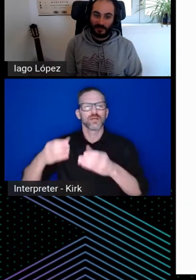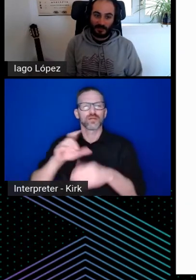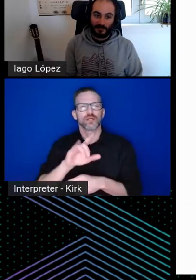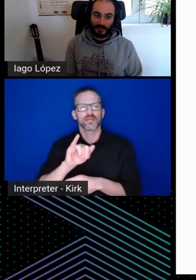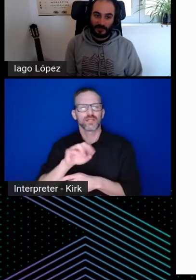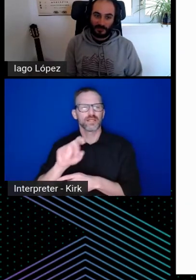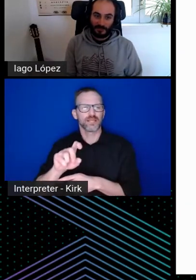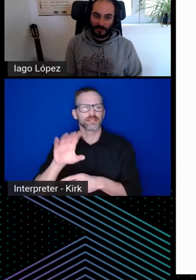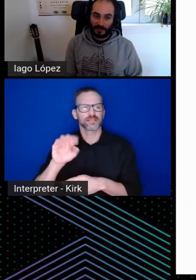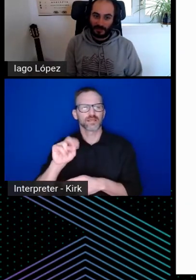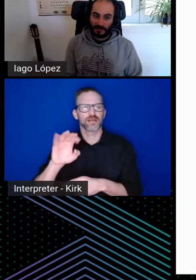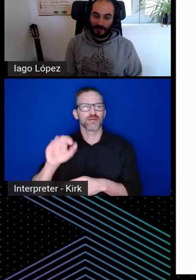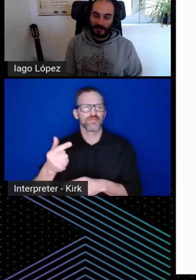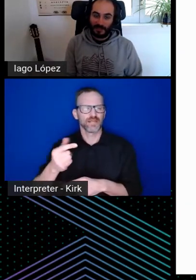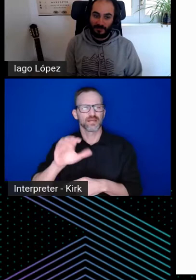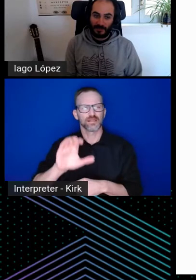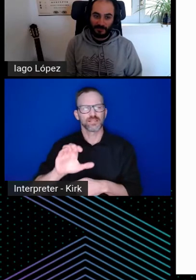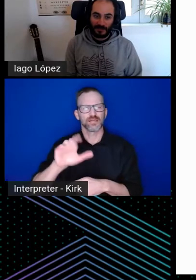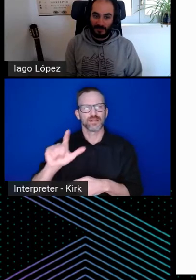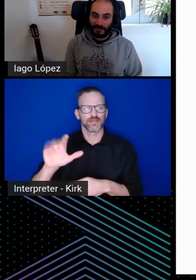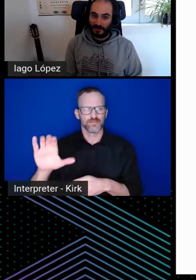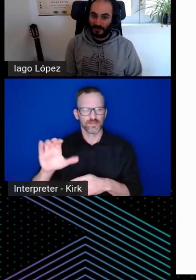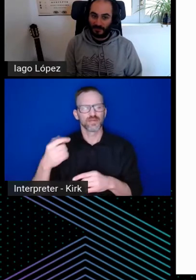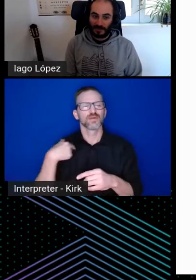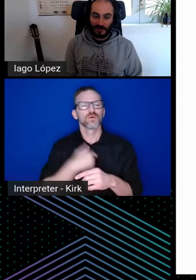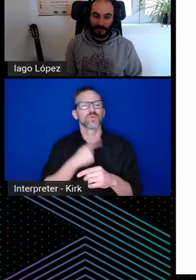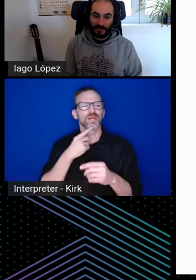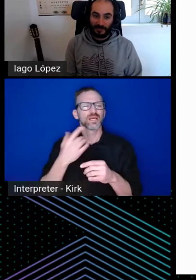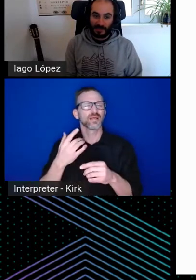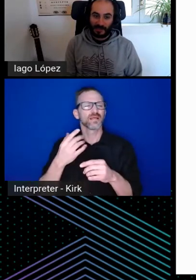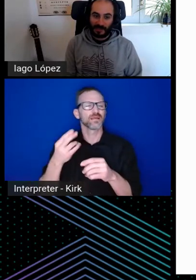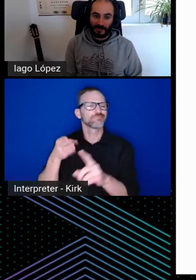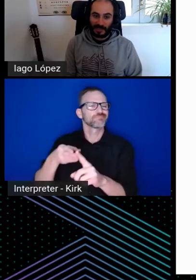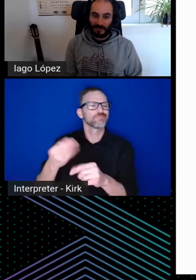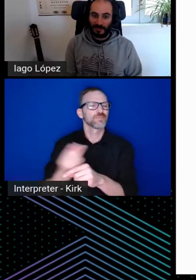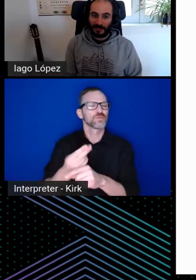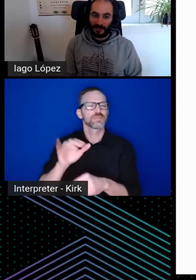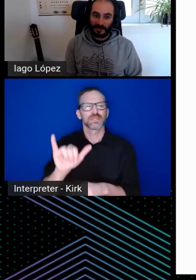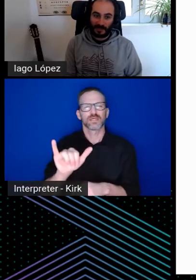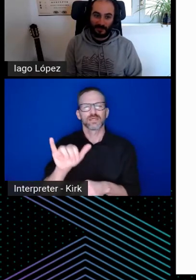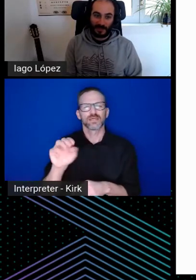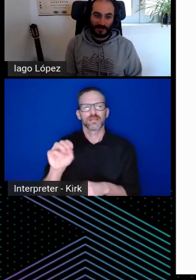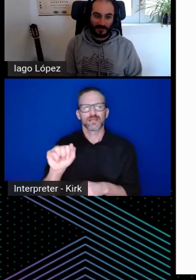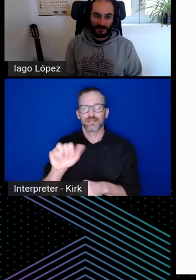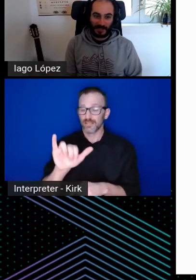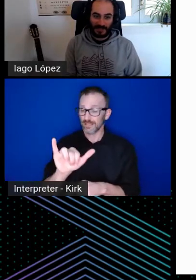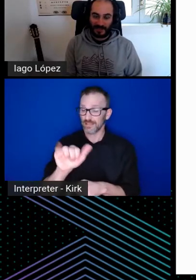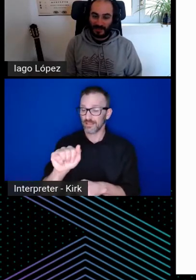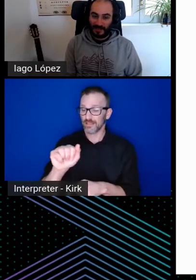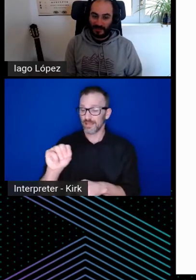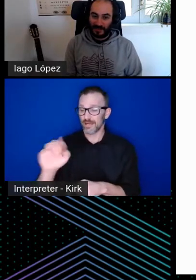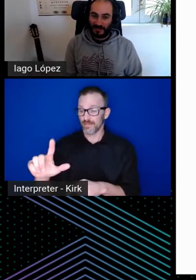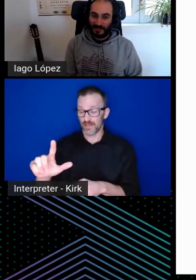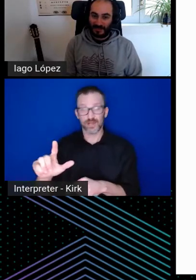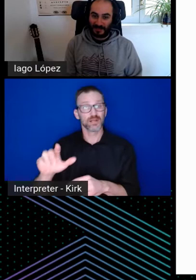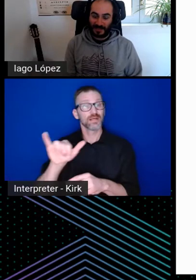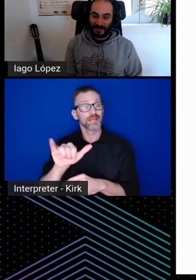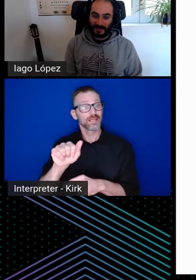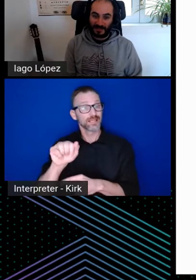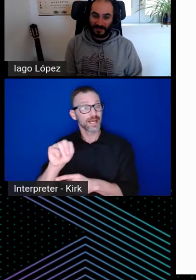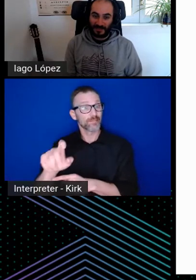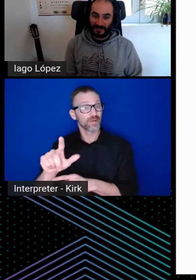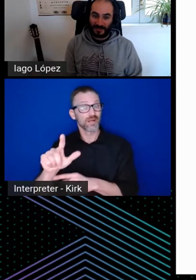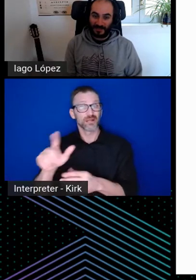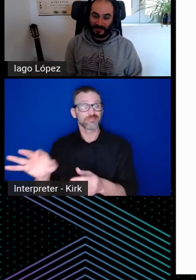the Ignition config using YAML, which is yeah, sometimes not great to write, but I think it's